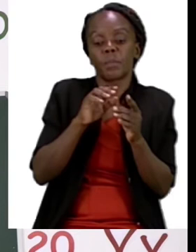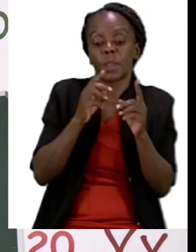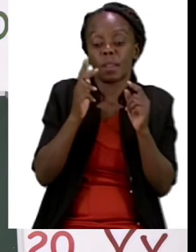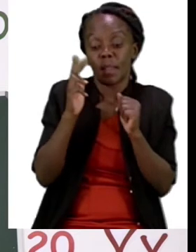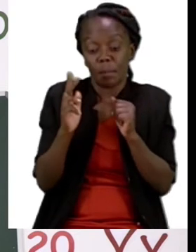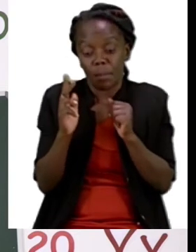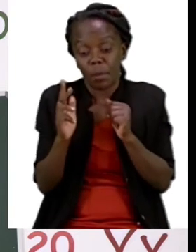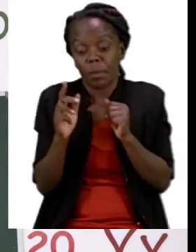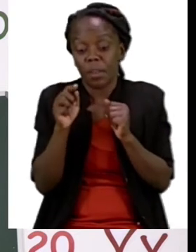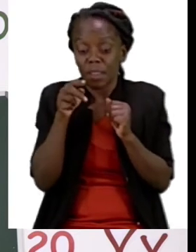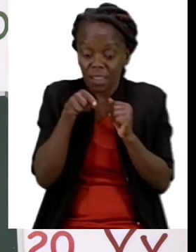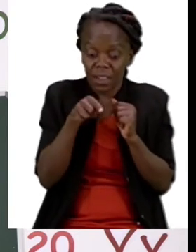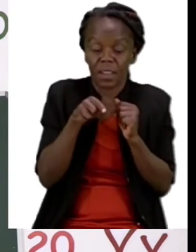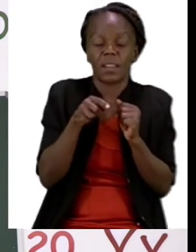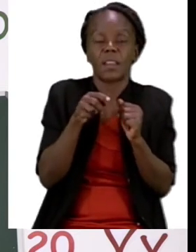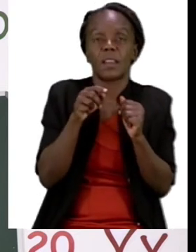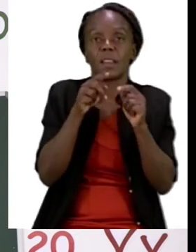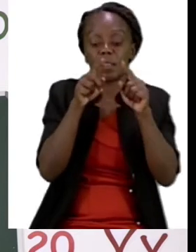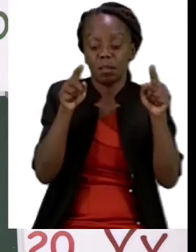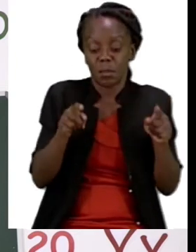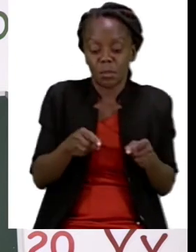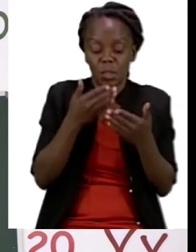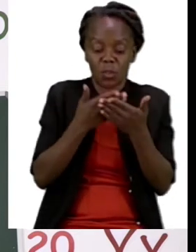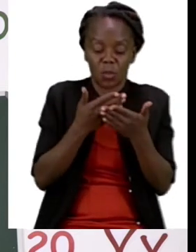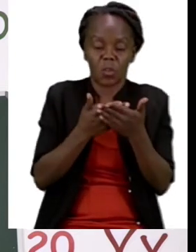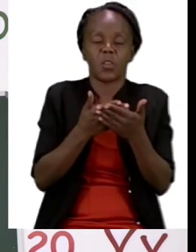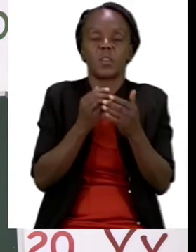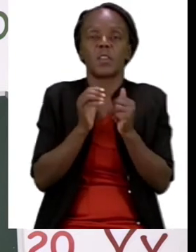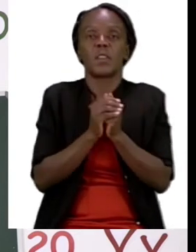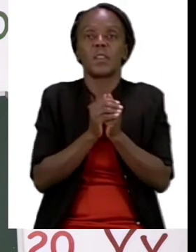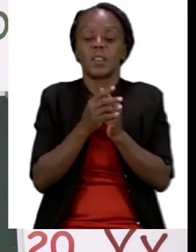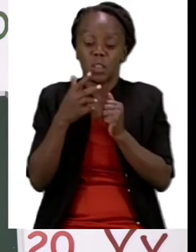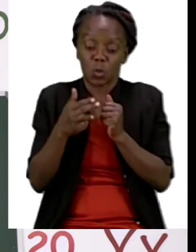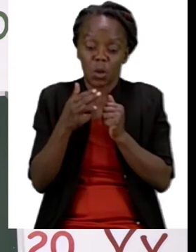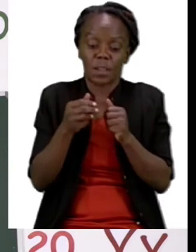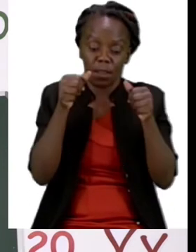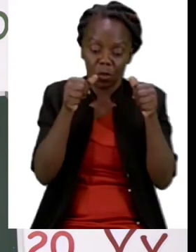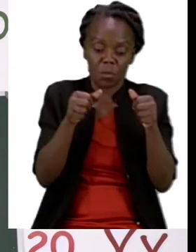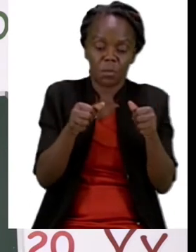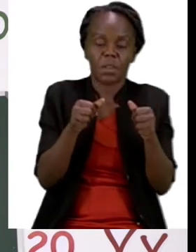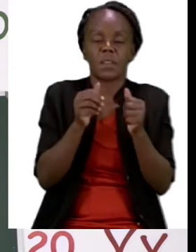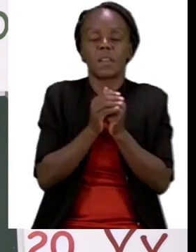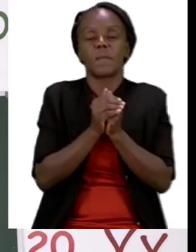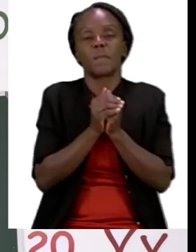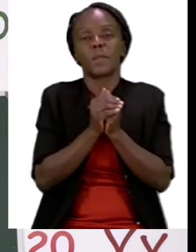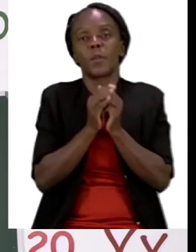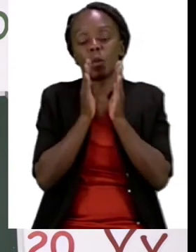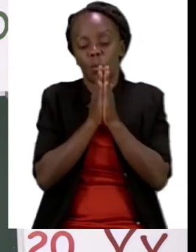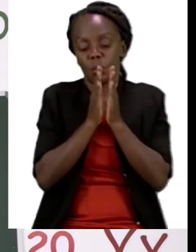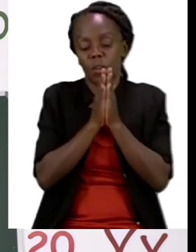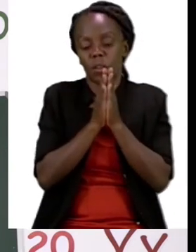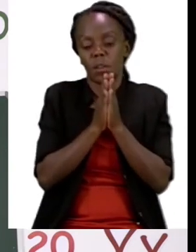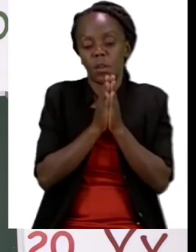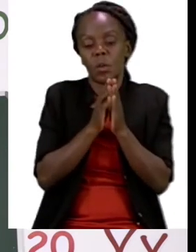dangerous. So when you are going to be using your pair of scissors, make sure that there is an adult around you.